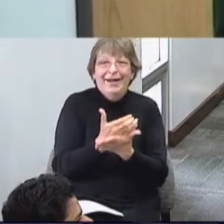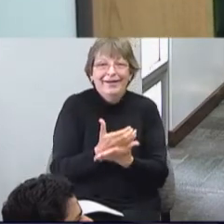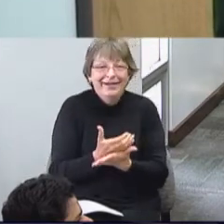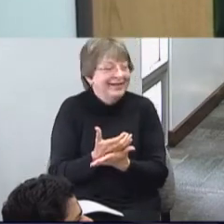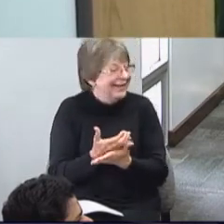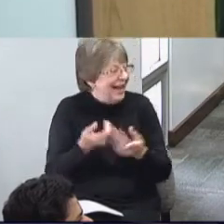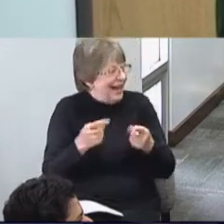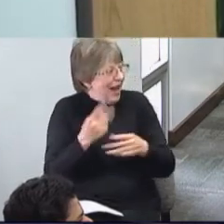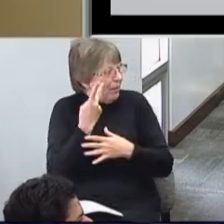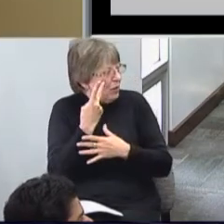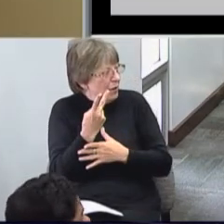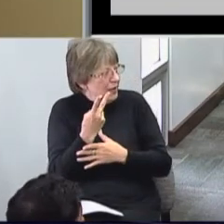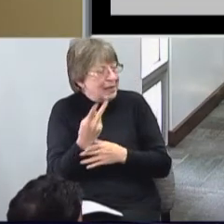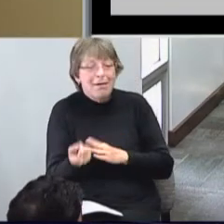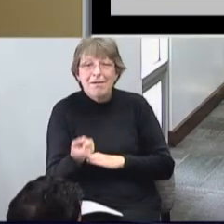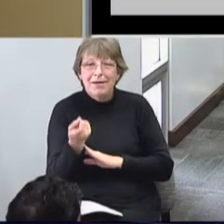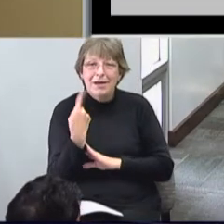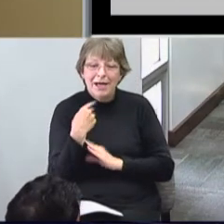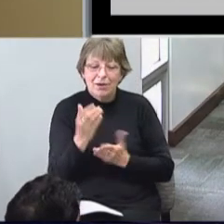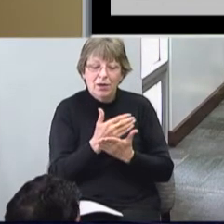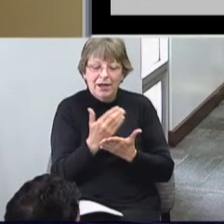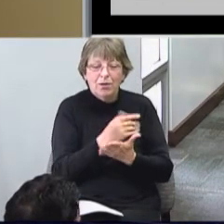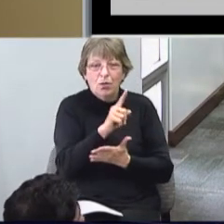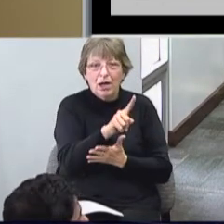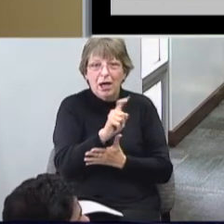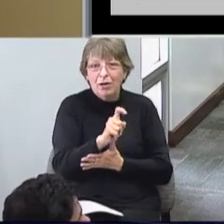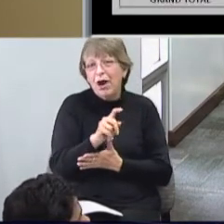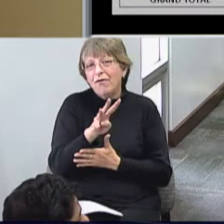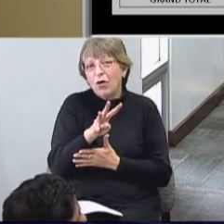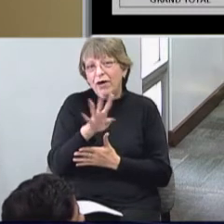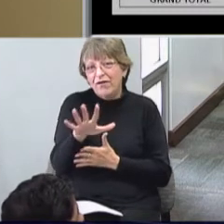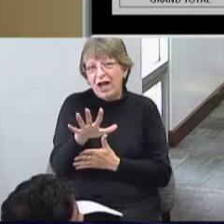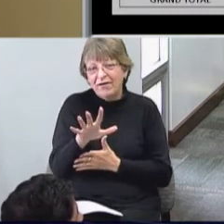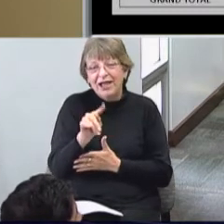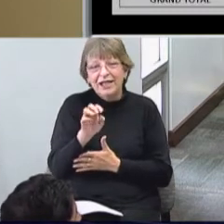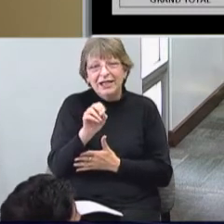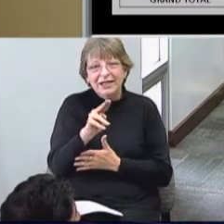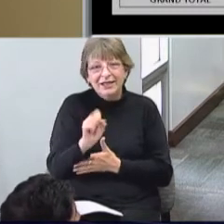As you can see, last year we had collected 145 tons, and